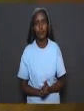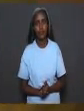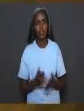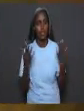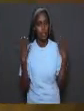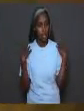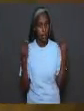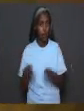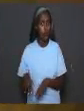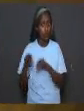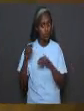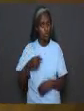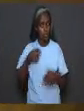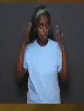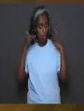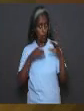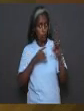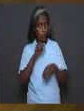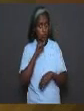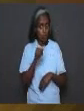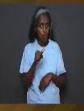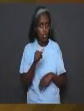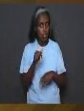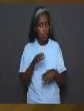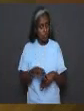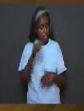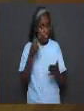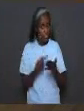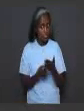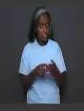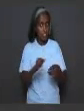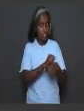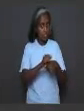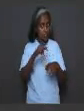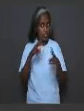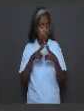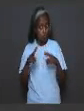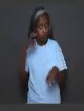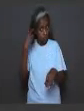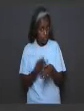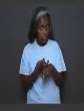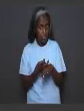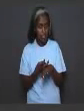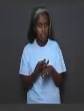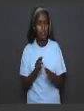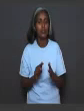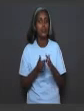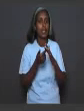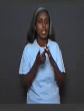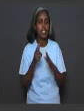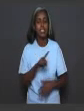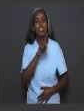Hello, students. I hope you did not find this activity too difficult. To begin,